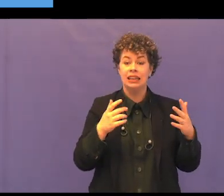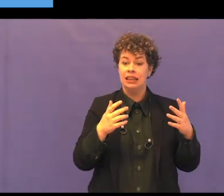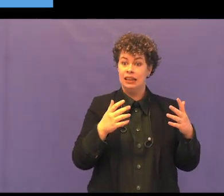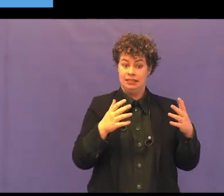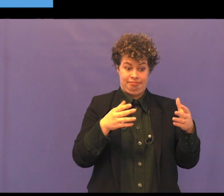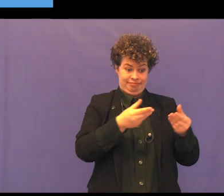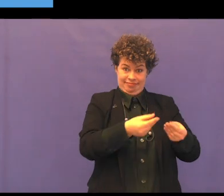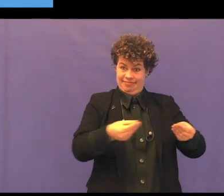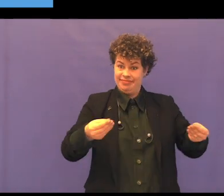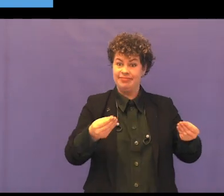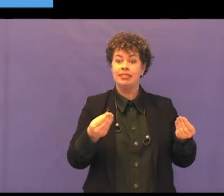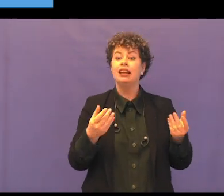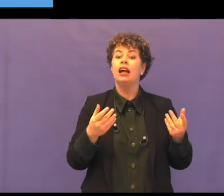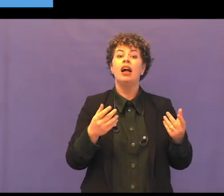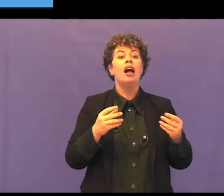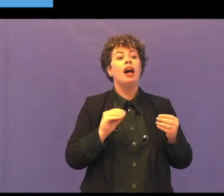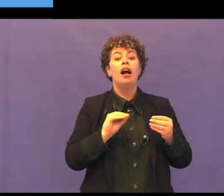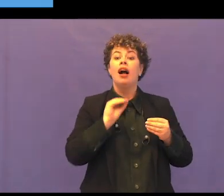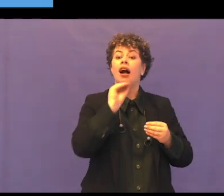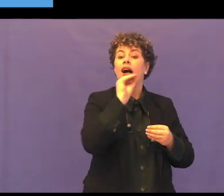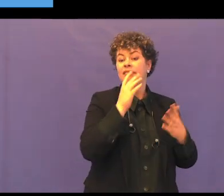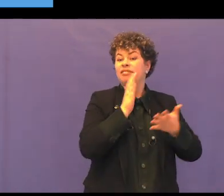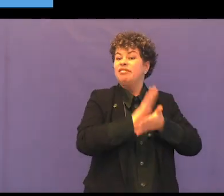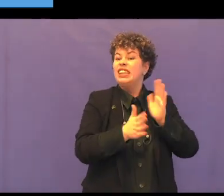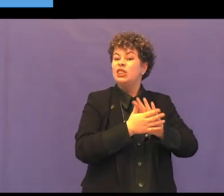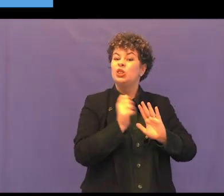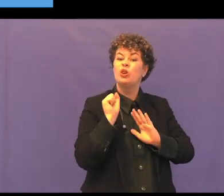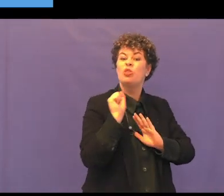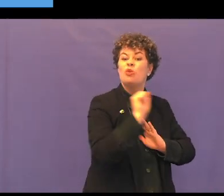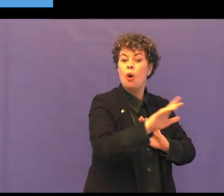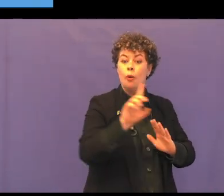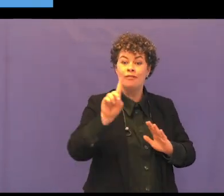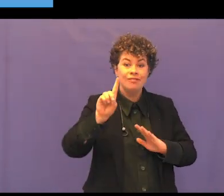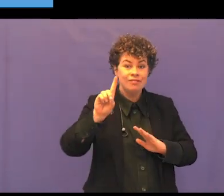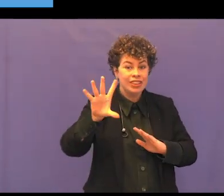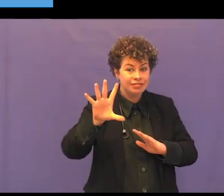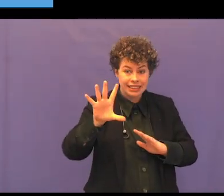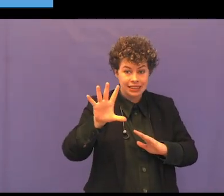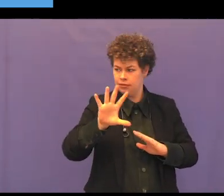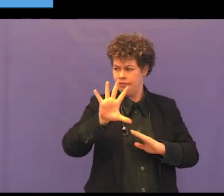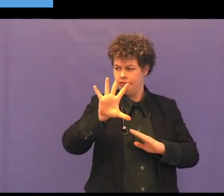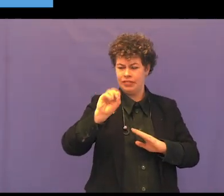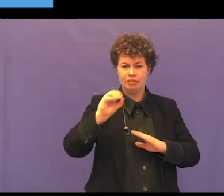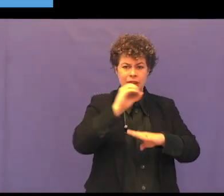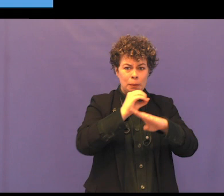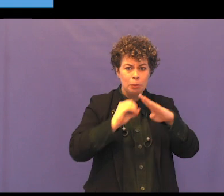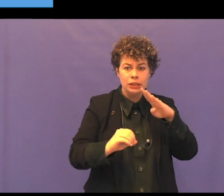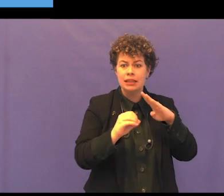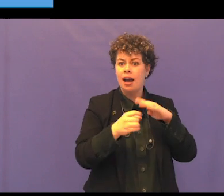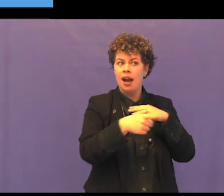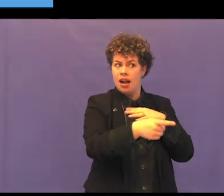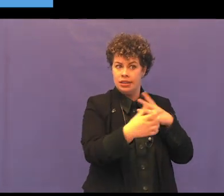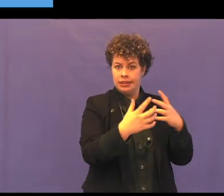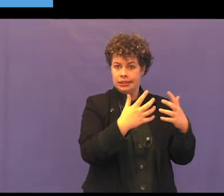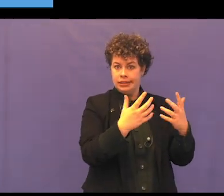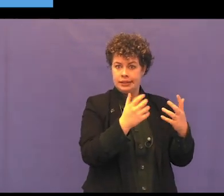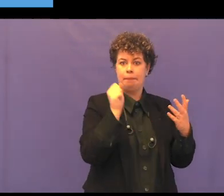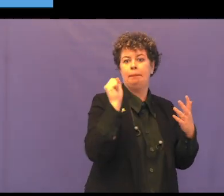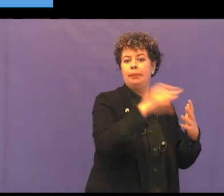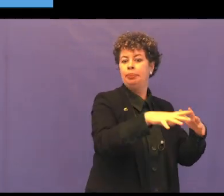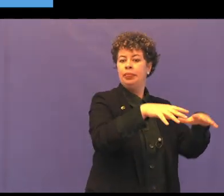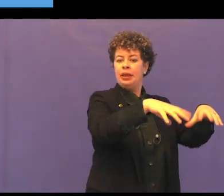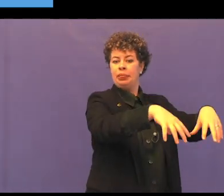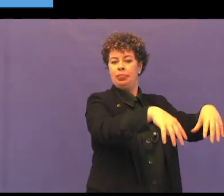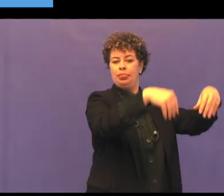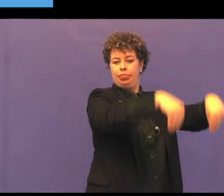who are engaged in the recycling. So there's all of these things, if you like, that are part of this resource unconscious, the things that